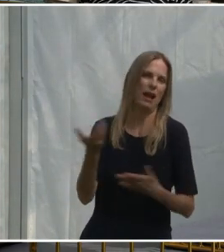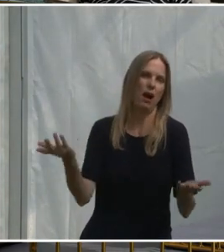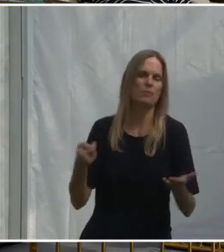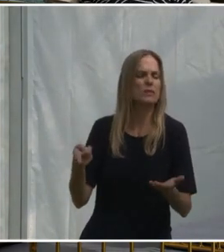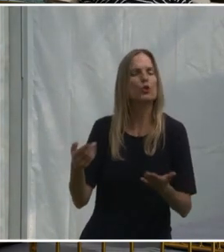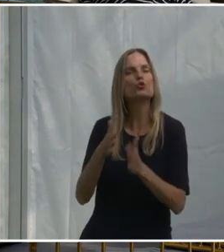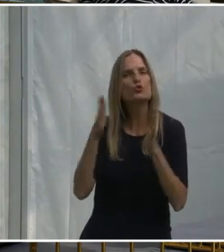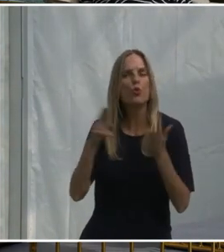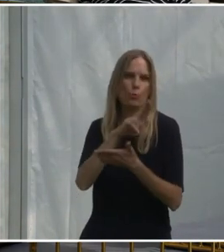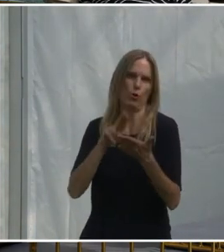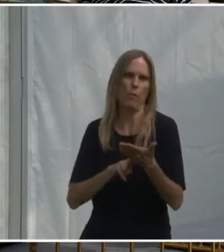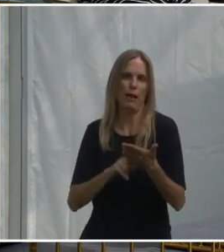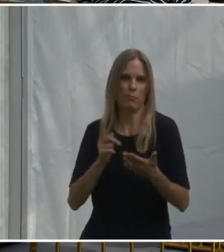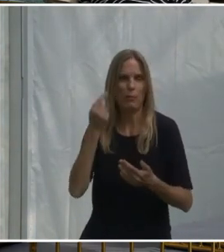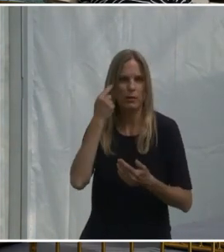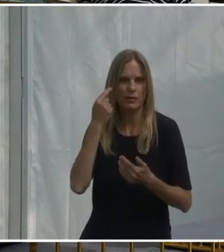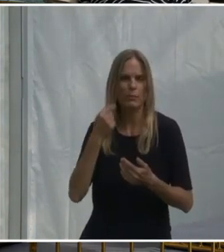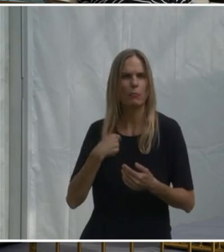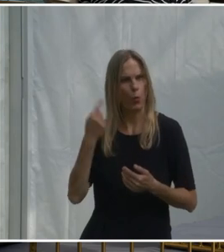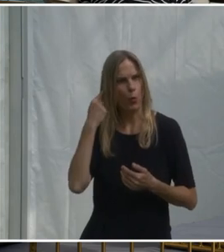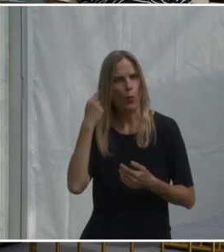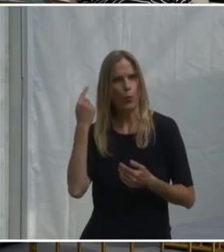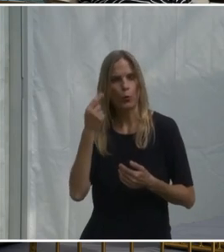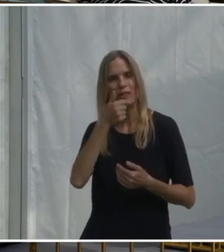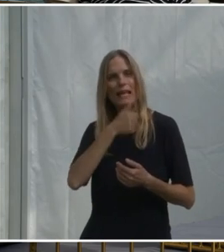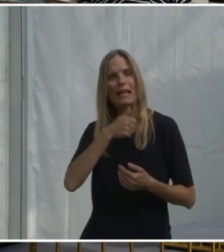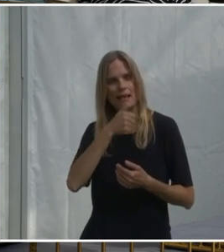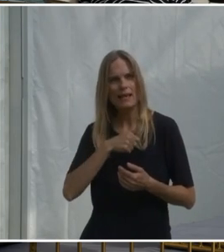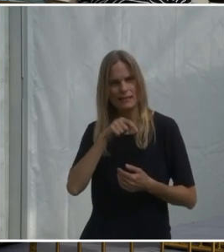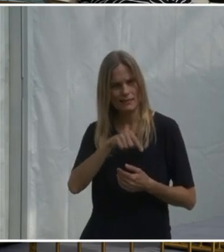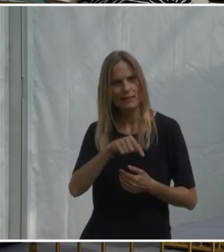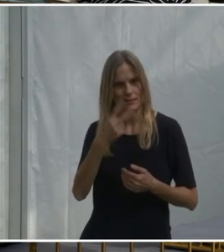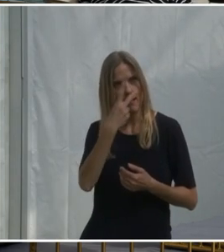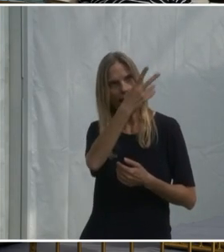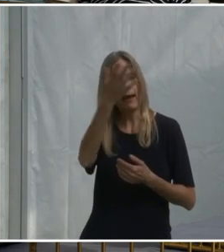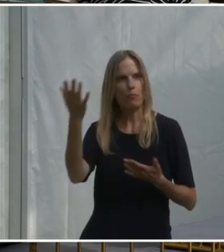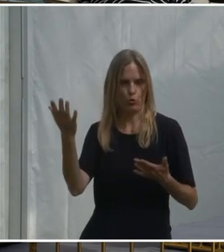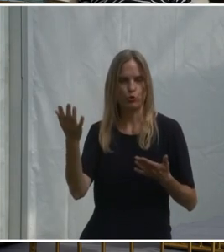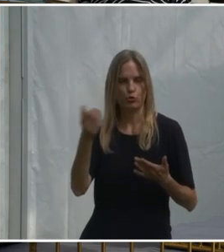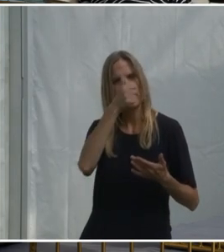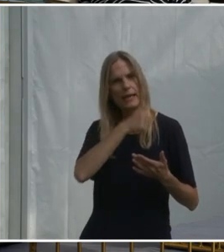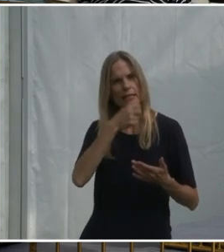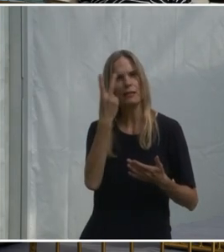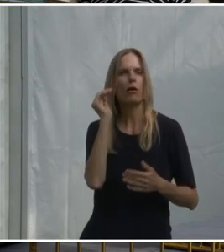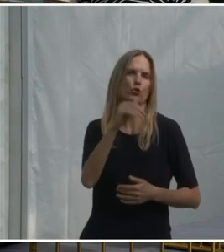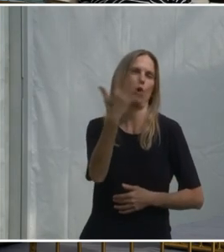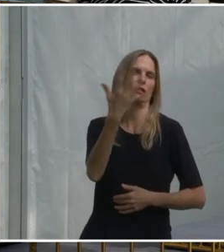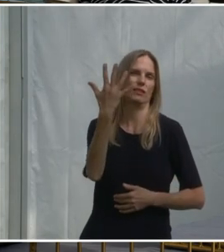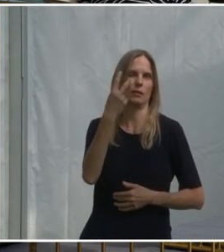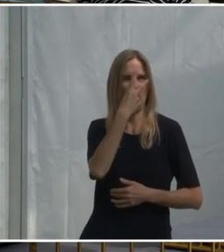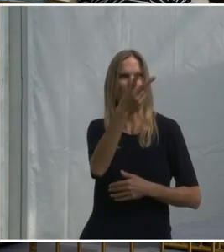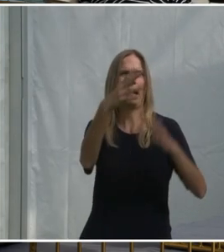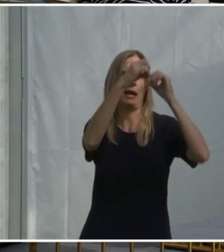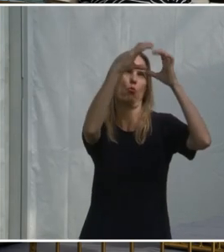should be thought here. I heard that in Estonia there are visions for Estonia 2050 or something. I would say